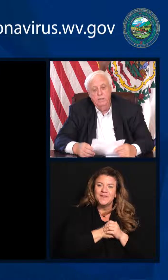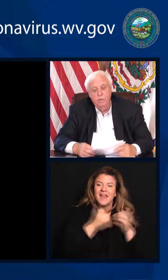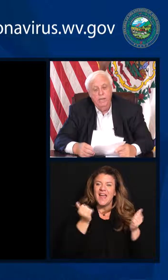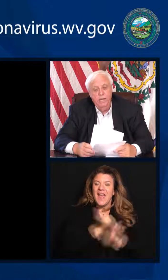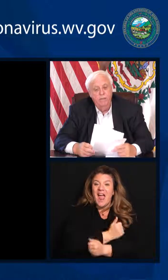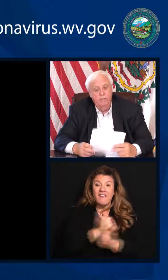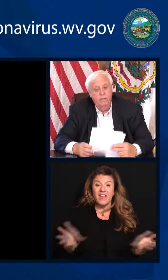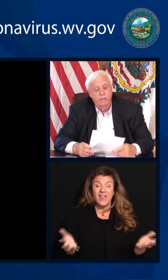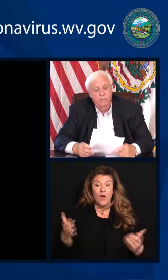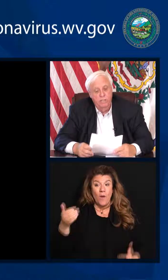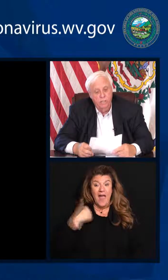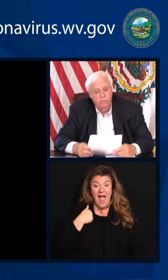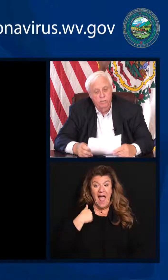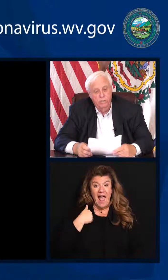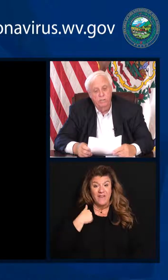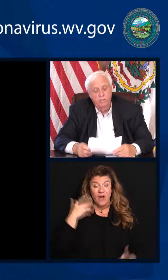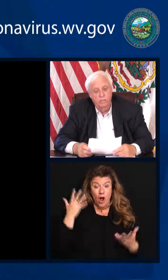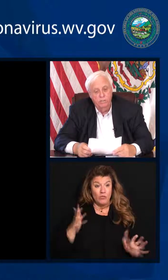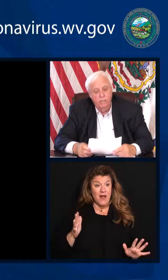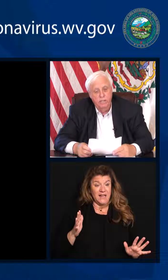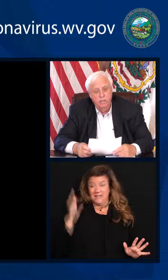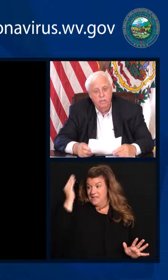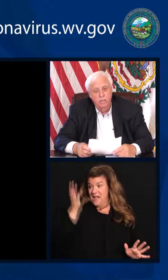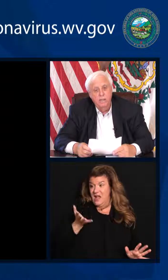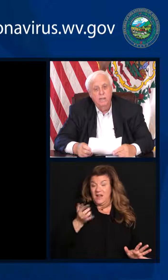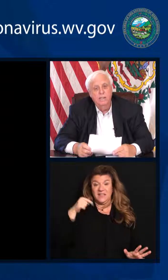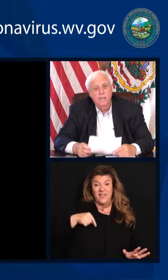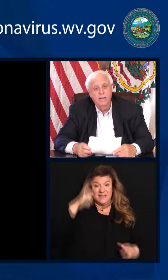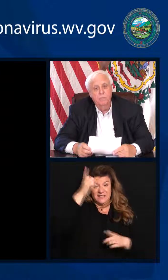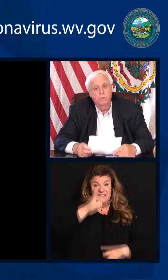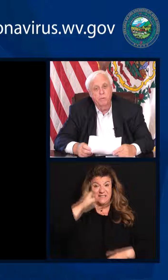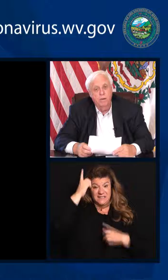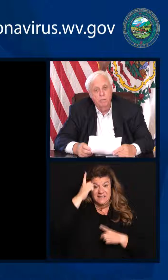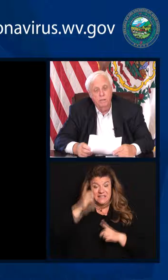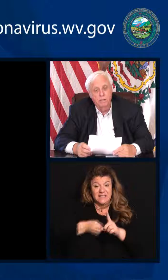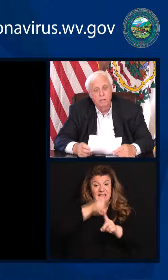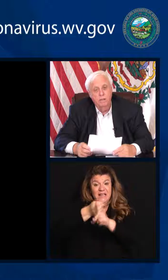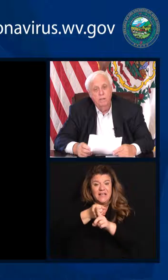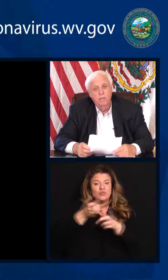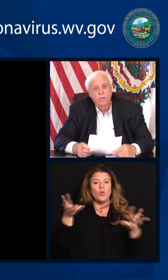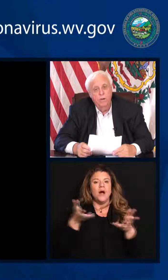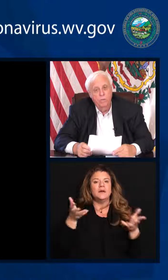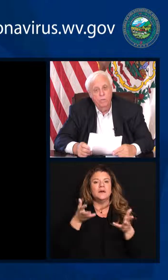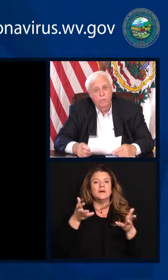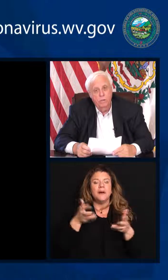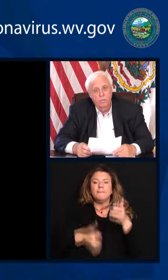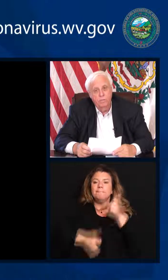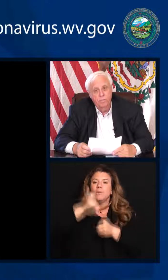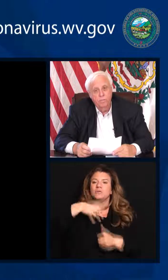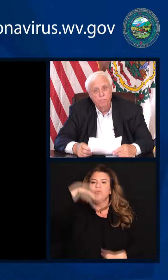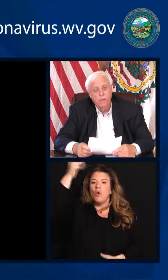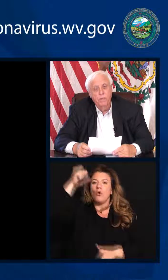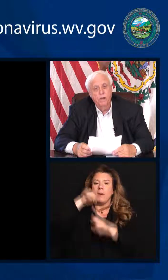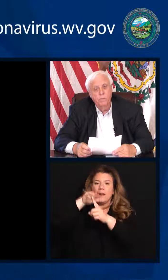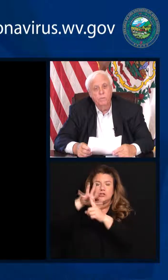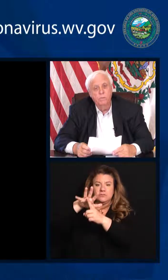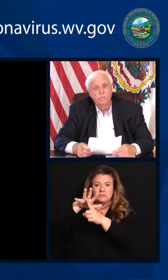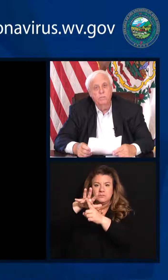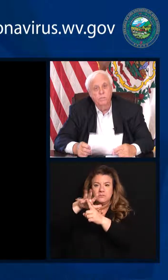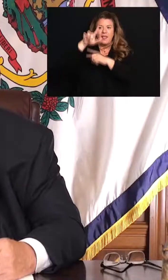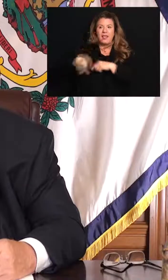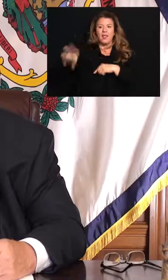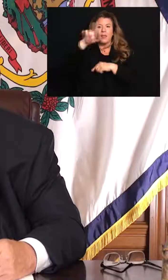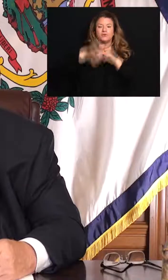everything that we have in us tells us this disease attacks predominantly the older folks. Those are the